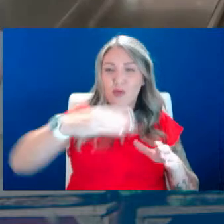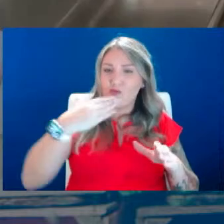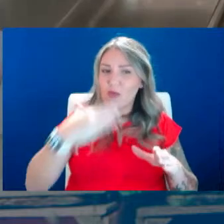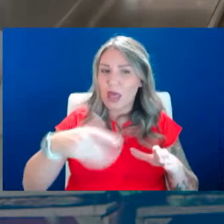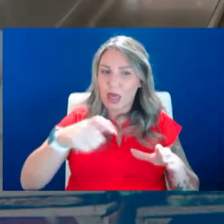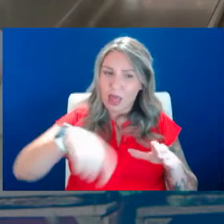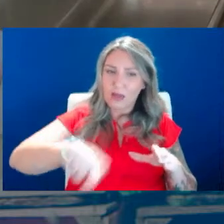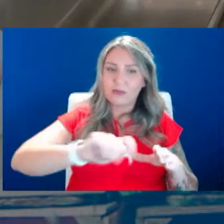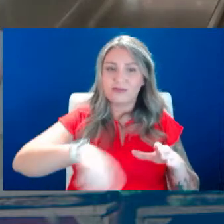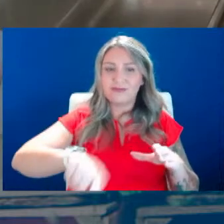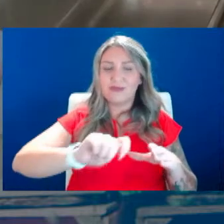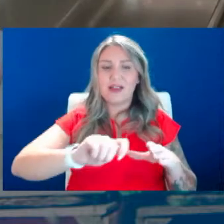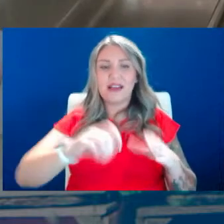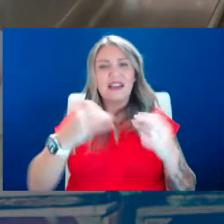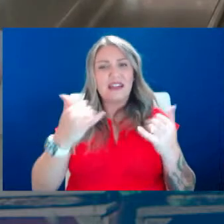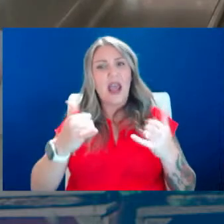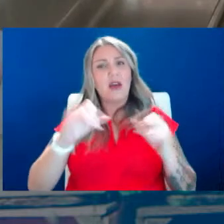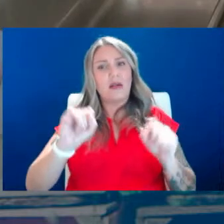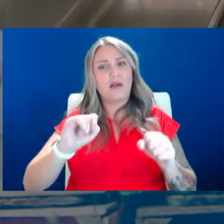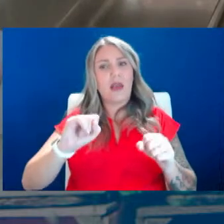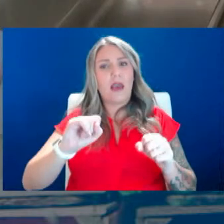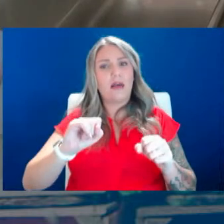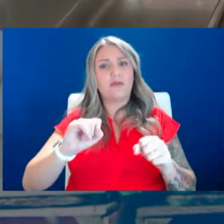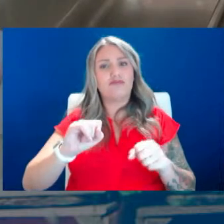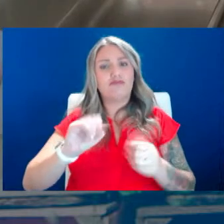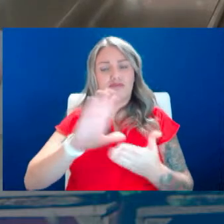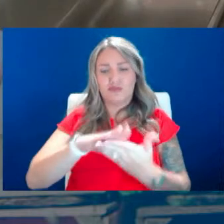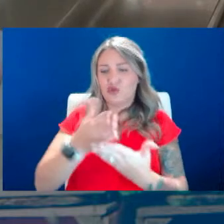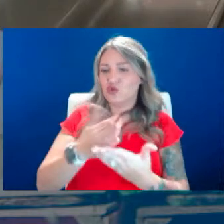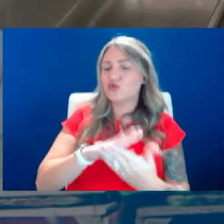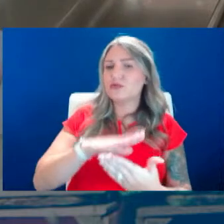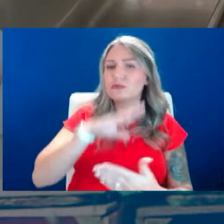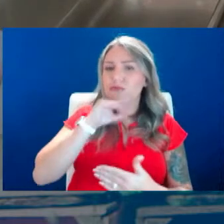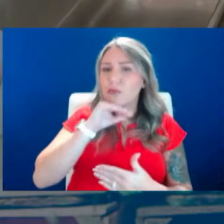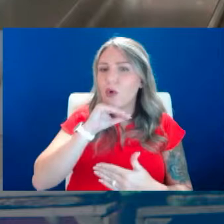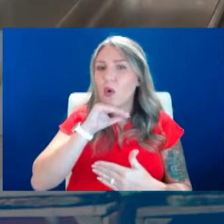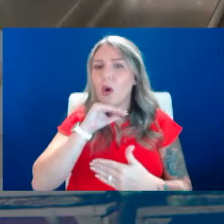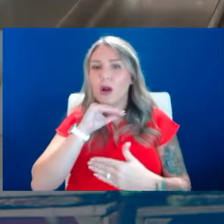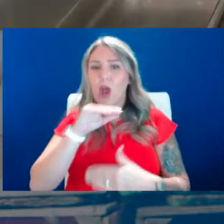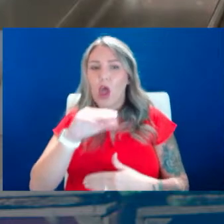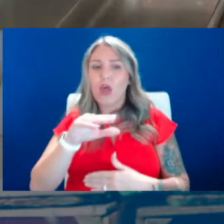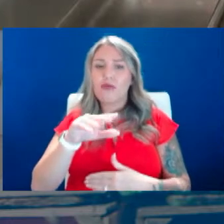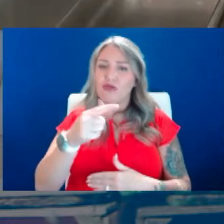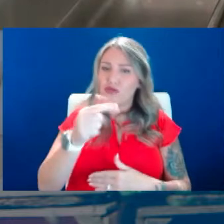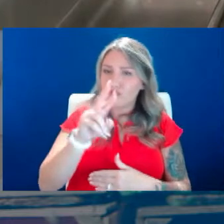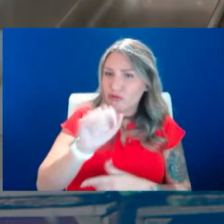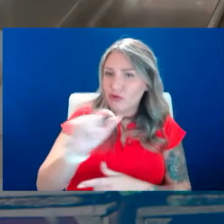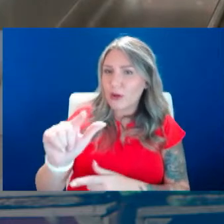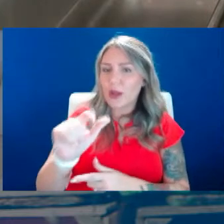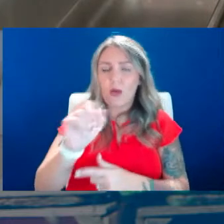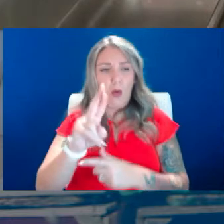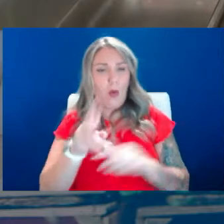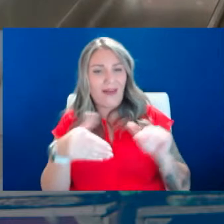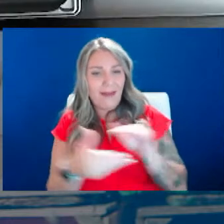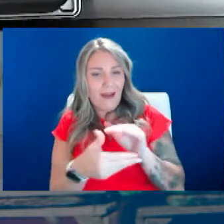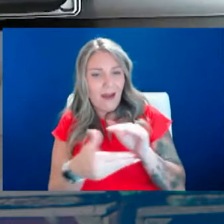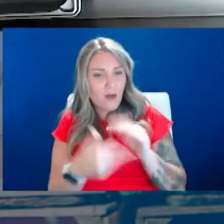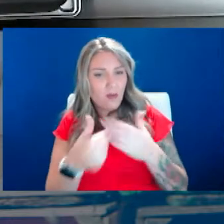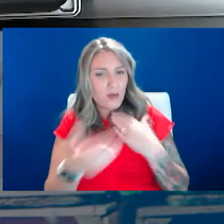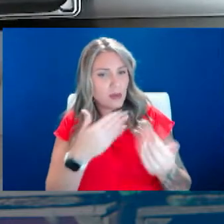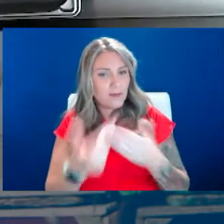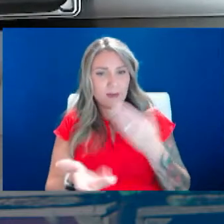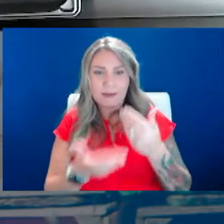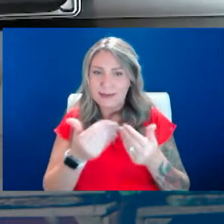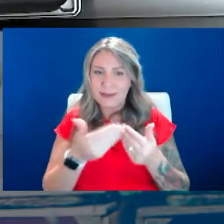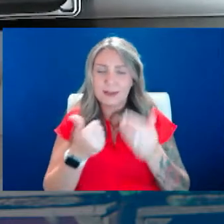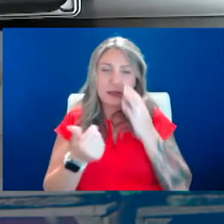Now you can cook the pork on the grill at home if you like, summertime, want to get outside for a little bit, or you can cook it in the oven, whichever's easiest. If it's, a little too